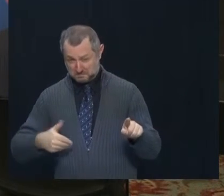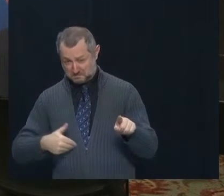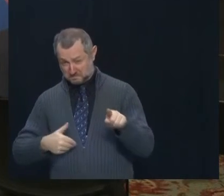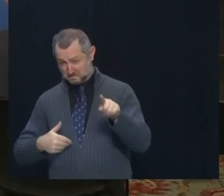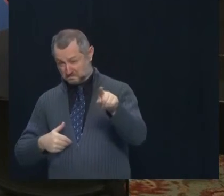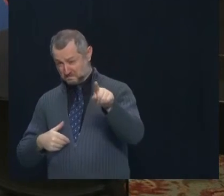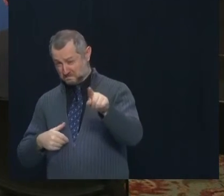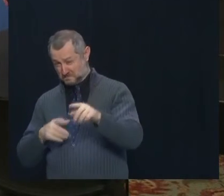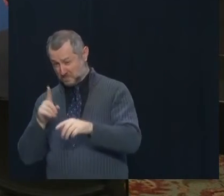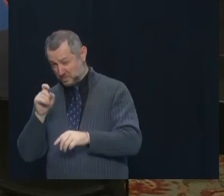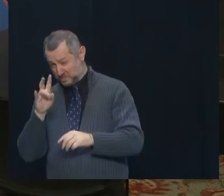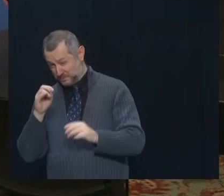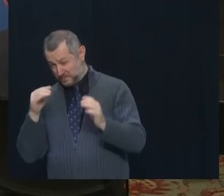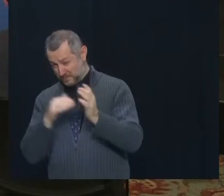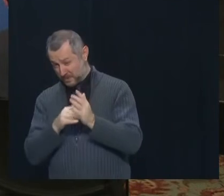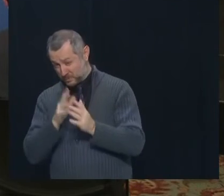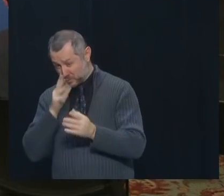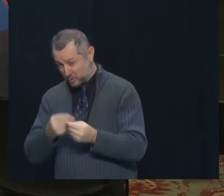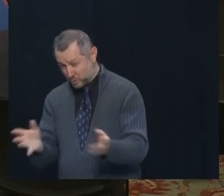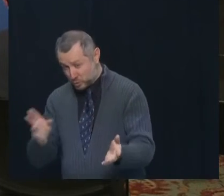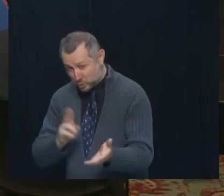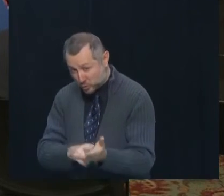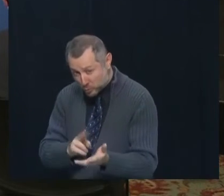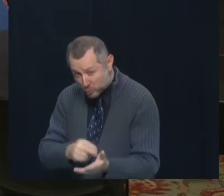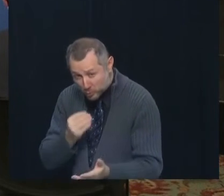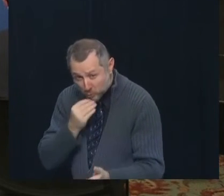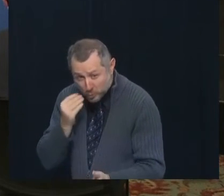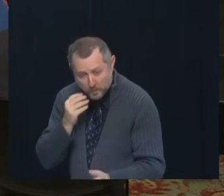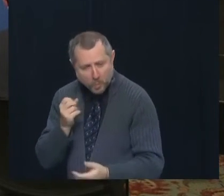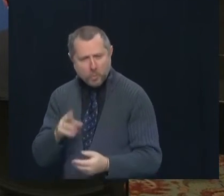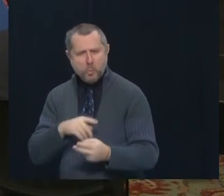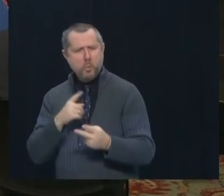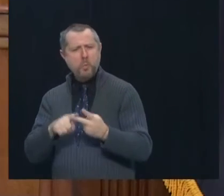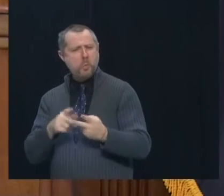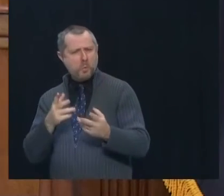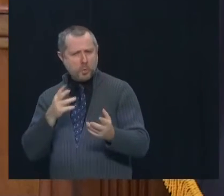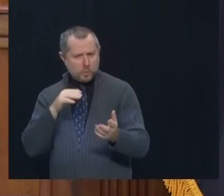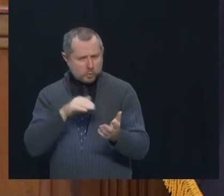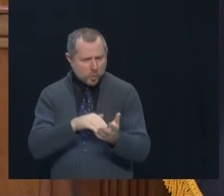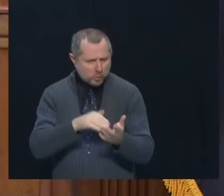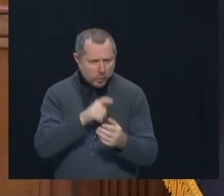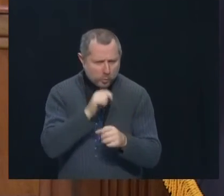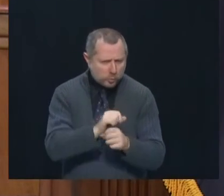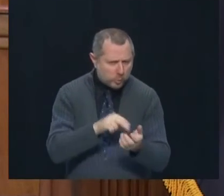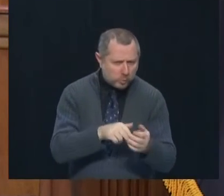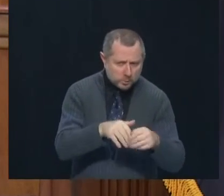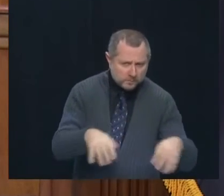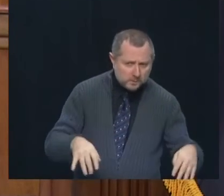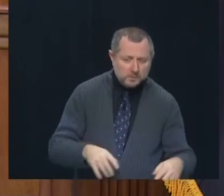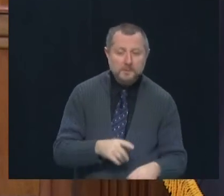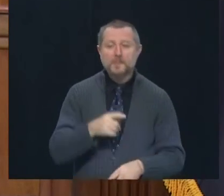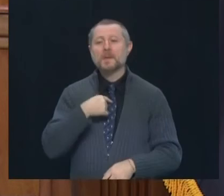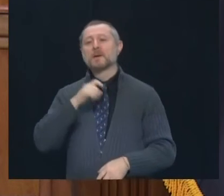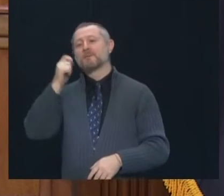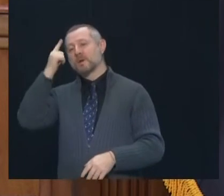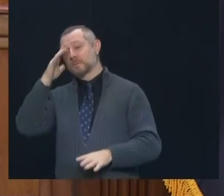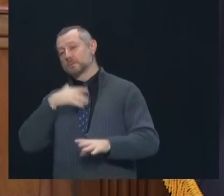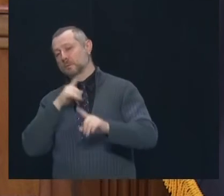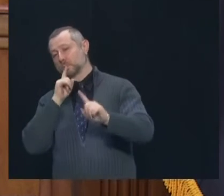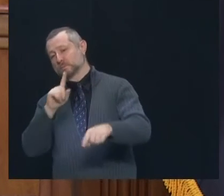go to nursing home residents and healthcare workers? Answer to the second part is